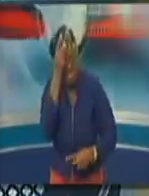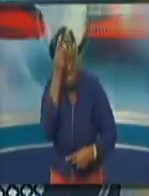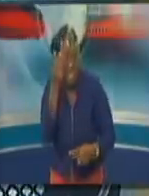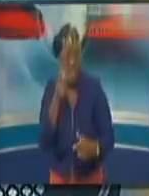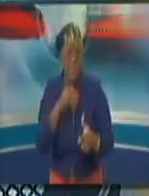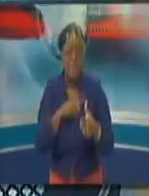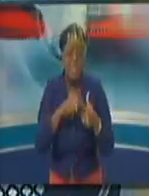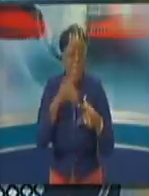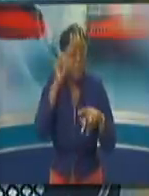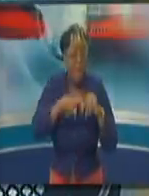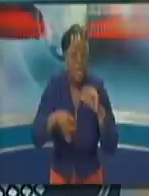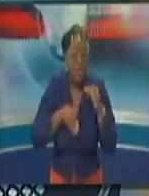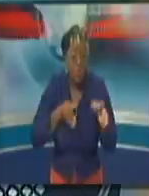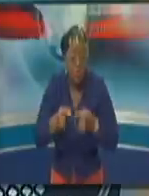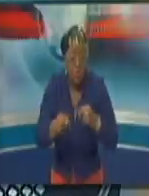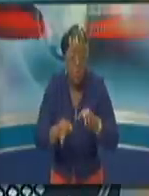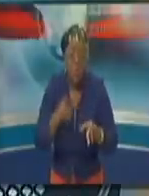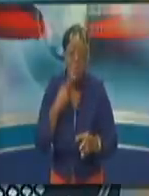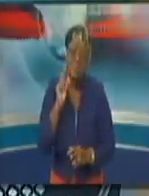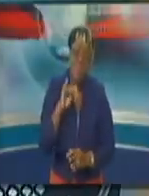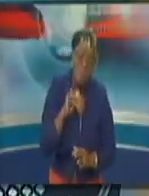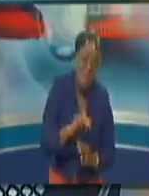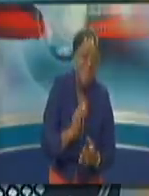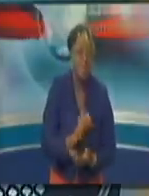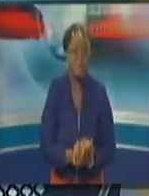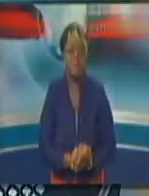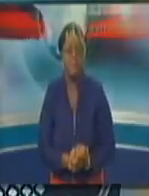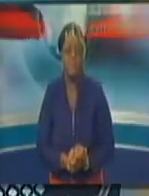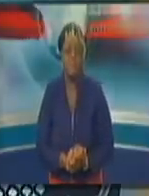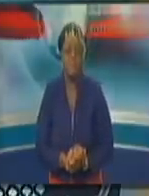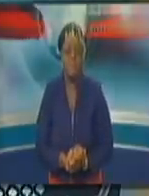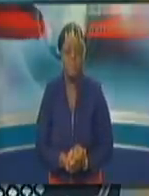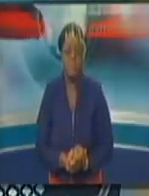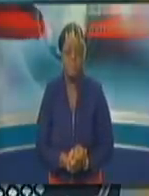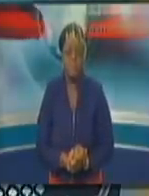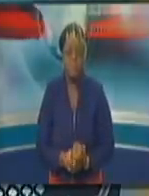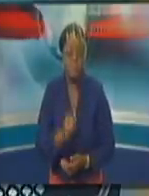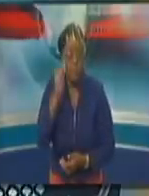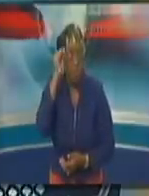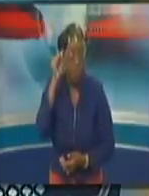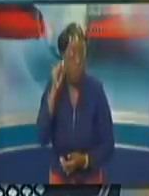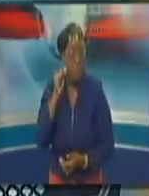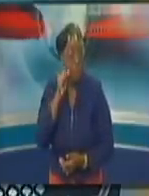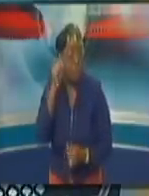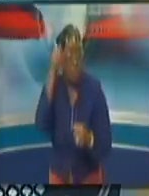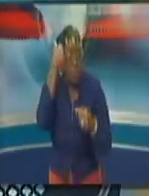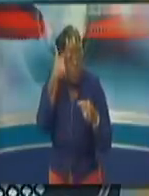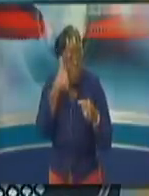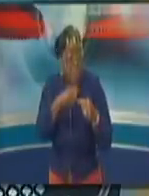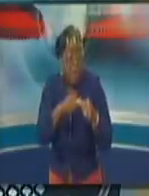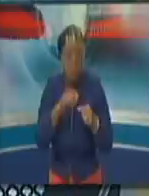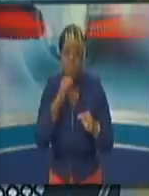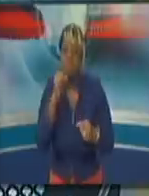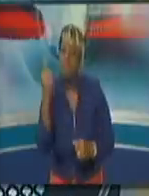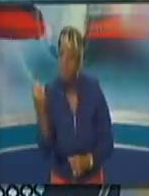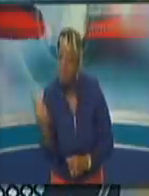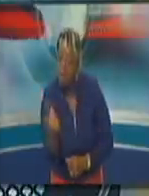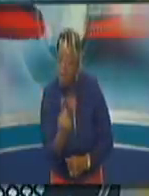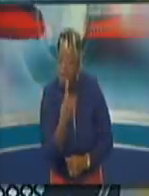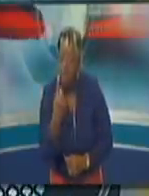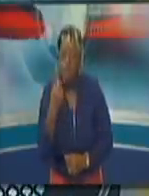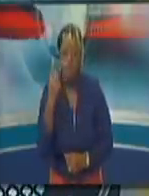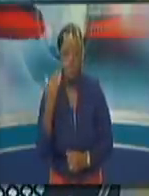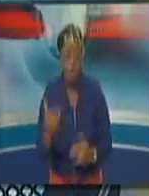say goodbye in the way you normally would. For adults, I want to remind you that you are not alone at this time. Help